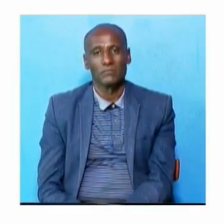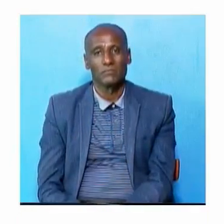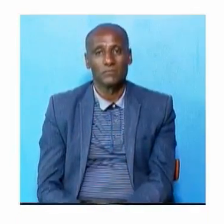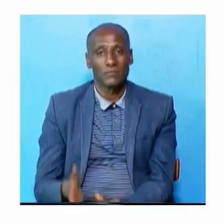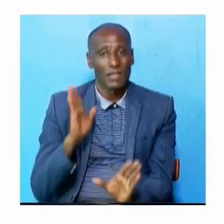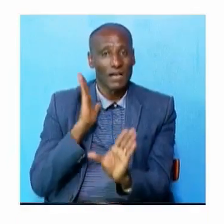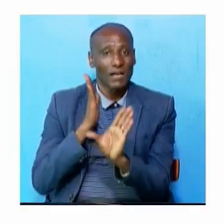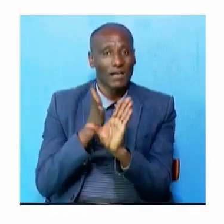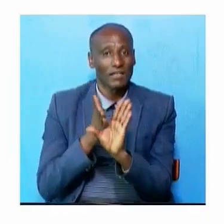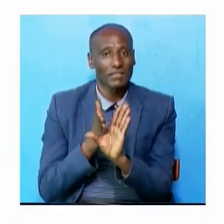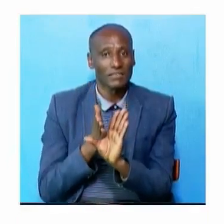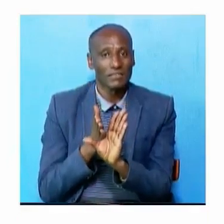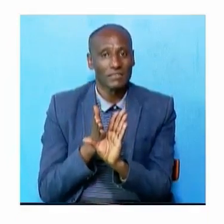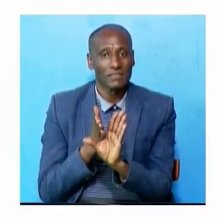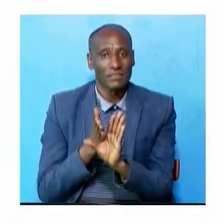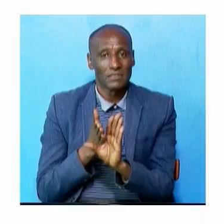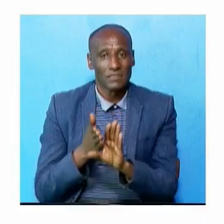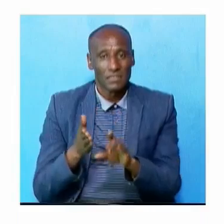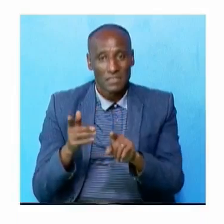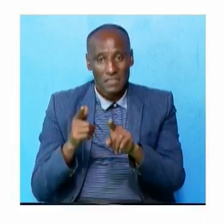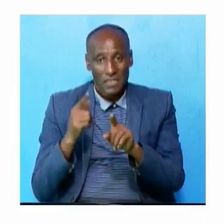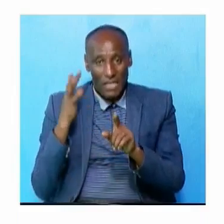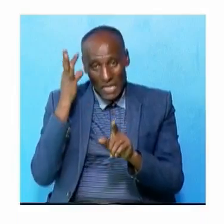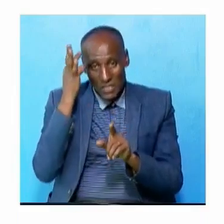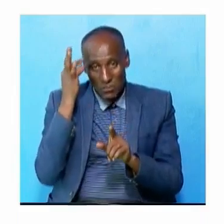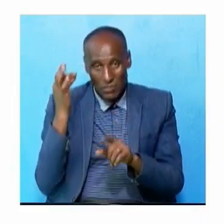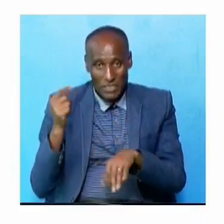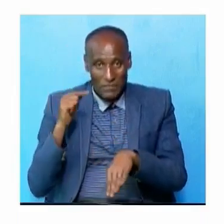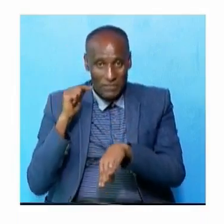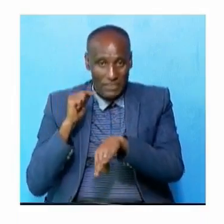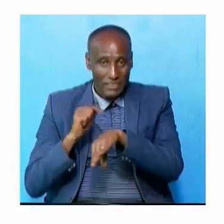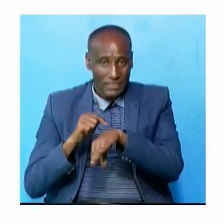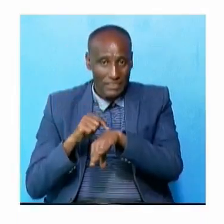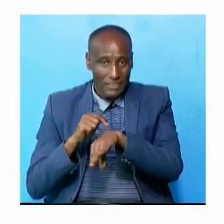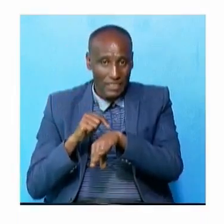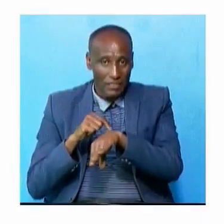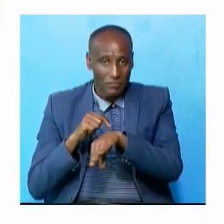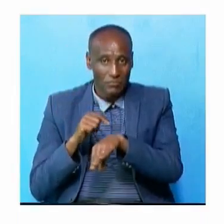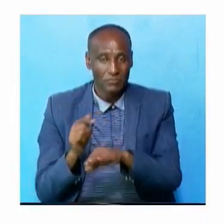at a specific time.